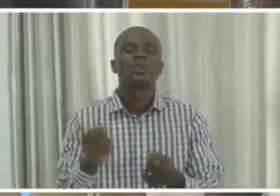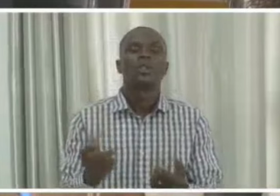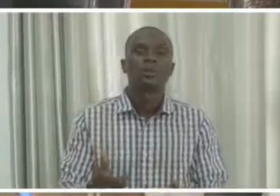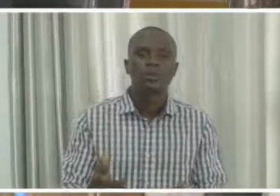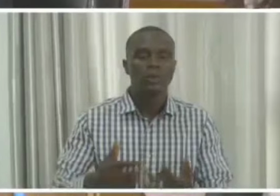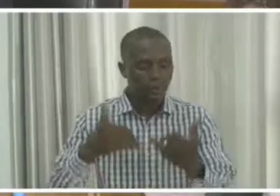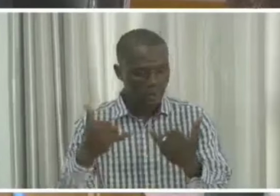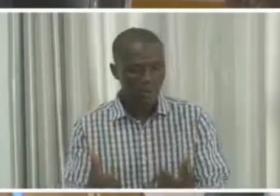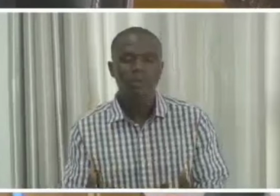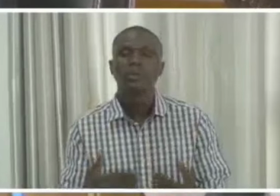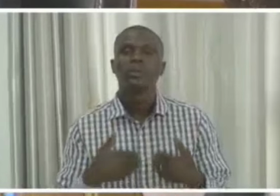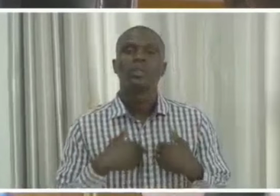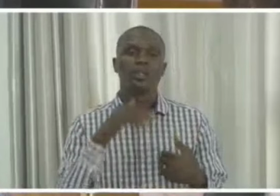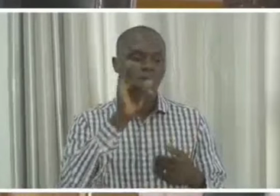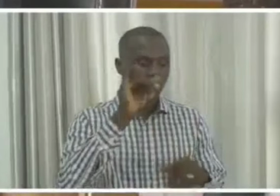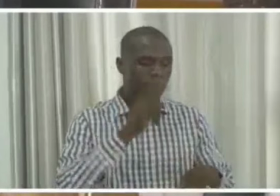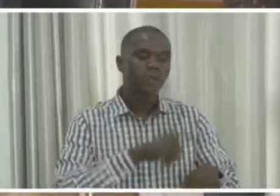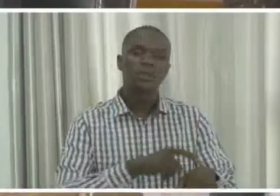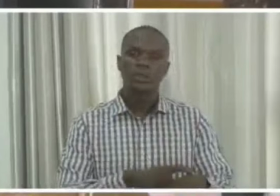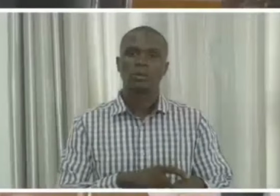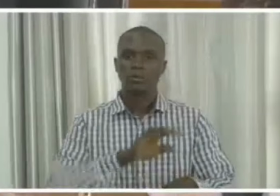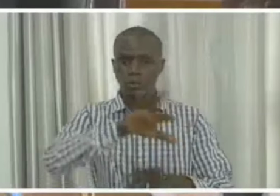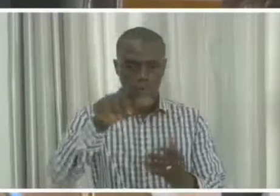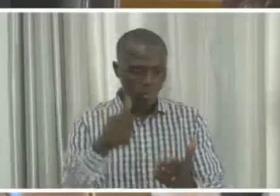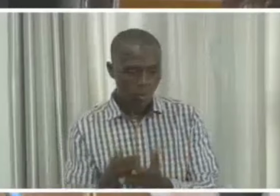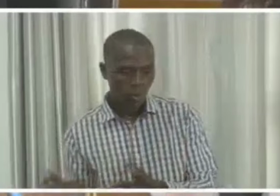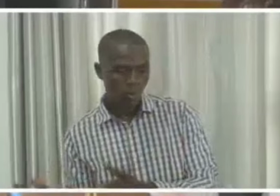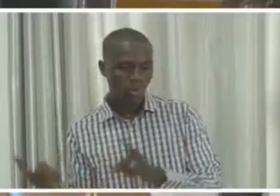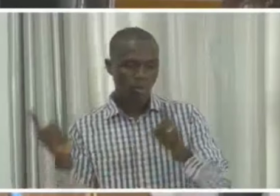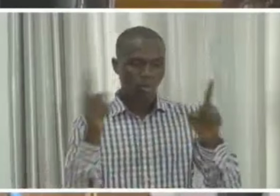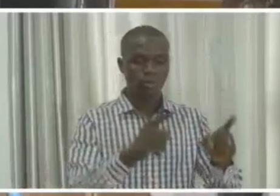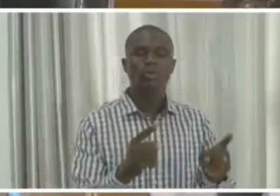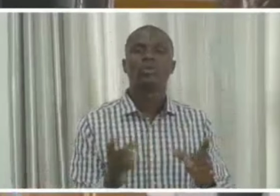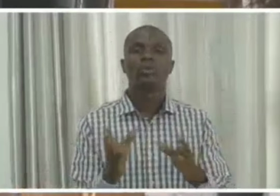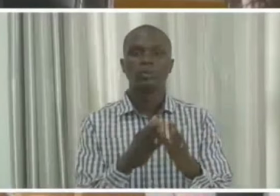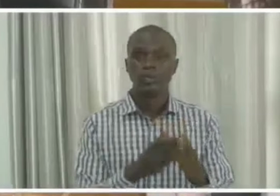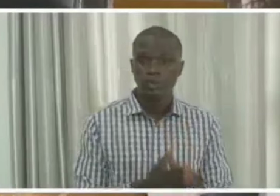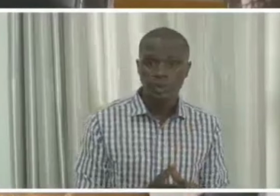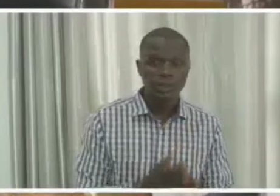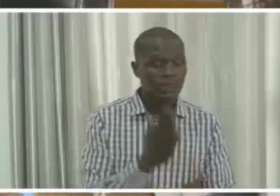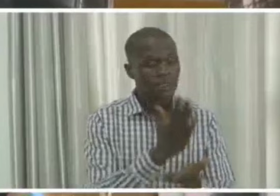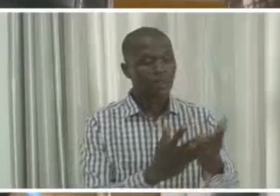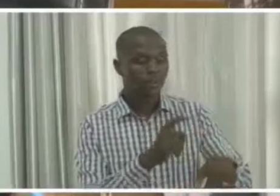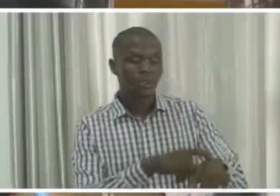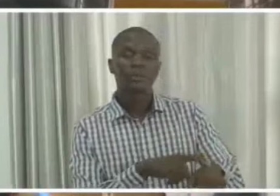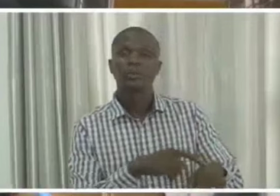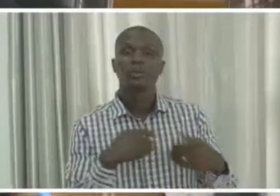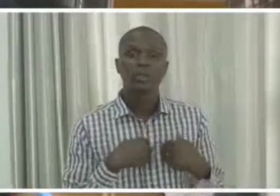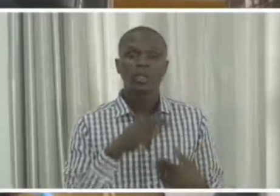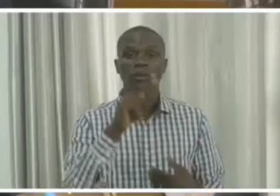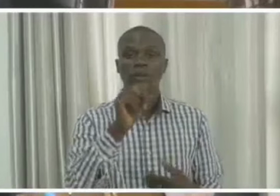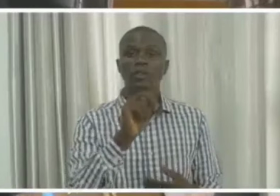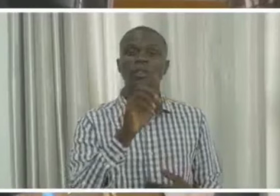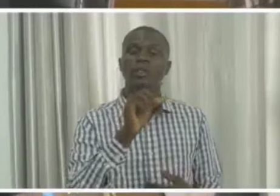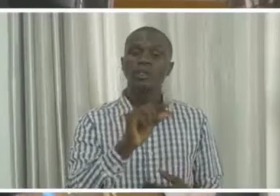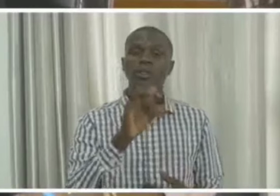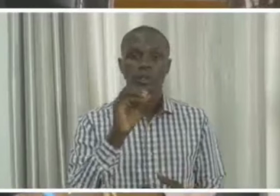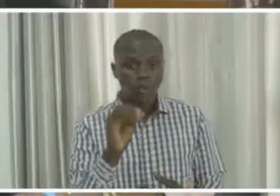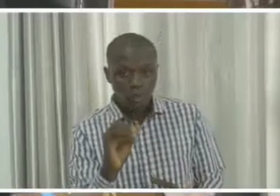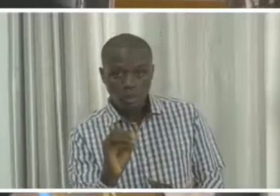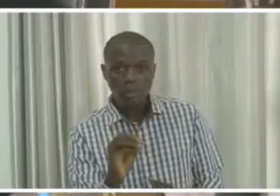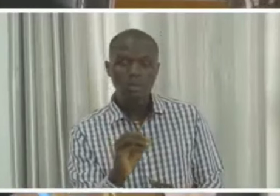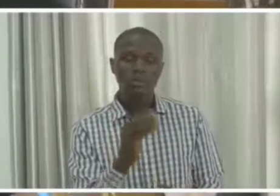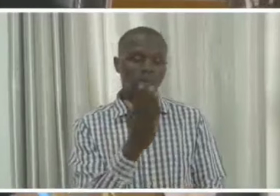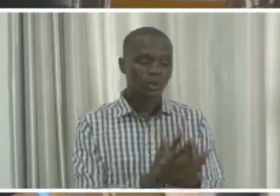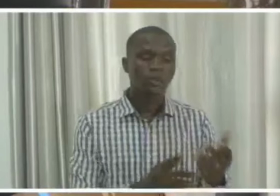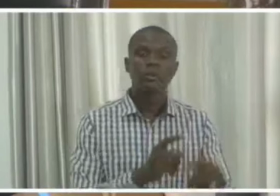governments. You get CSOs, you get NGOs, you get foundations. Foundation are the one that we can get, then get money where they don't